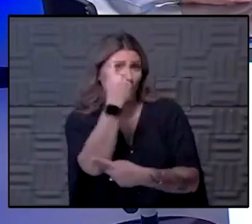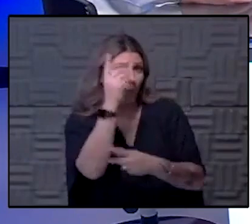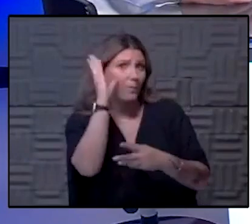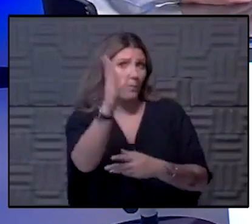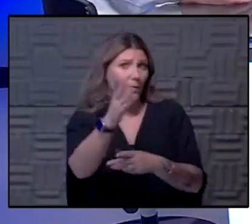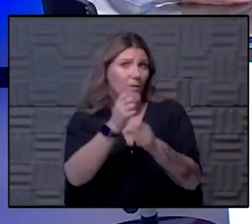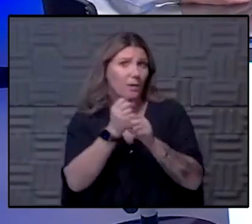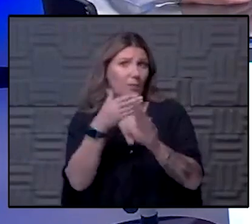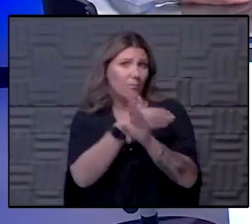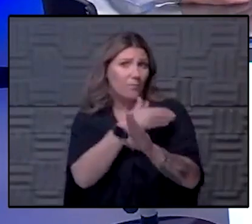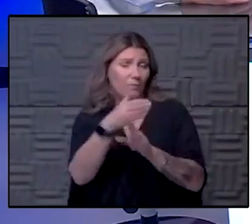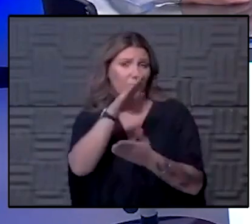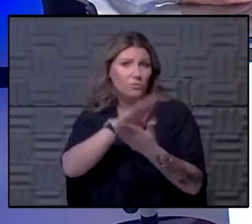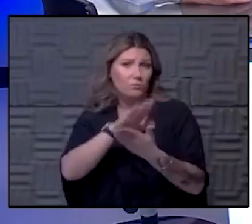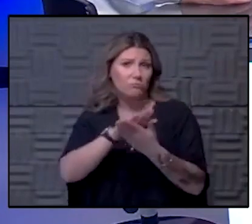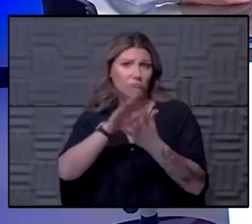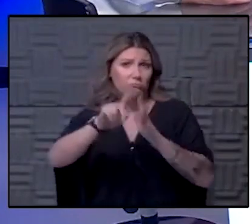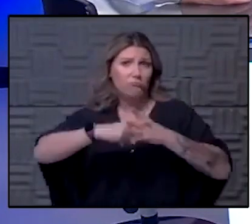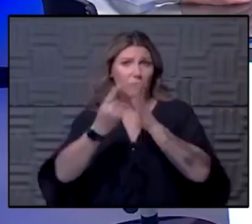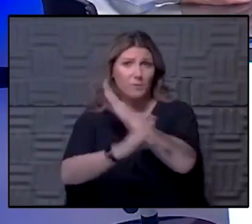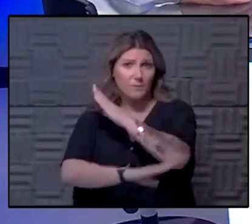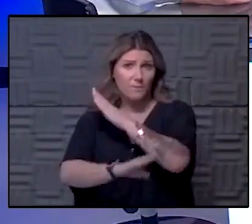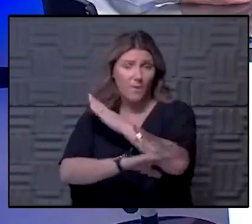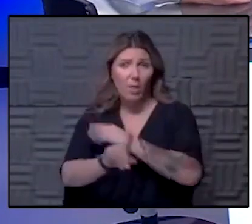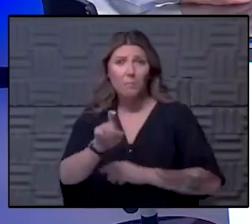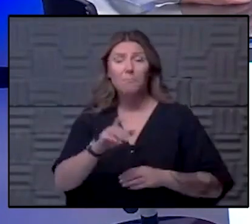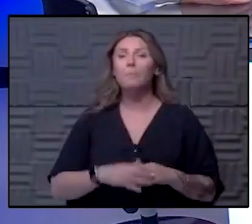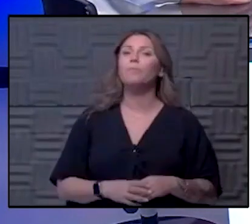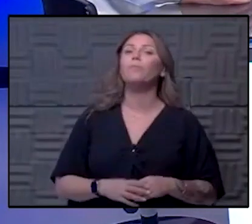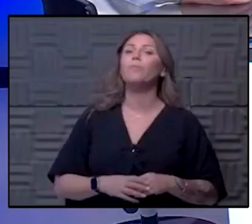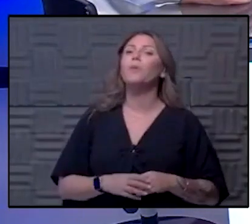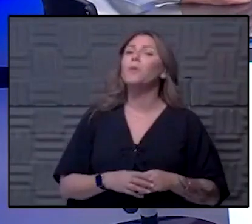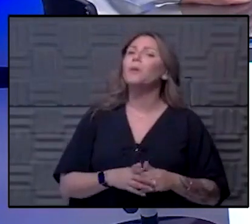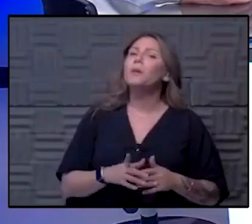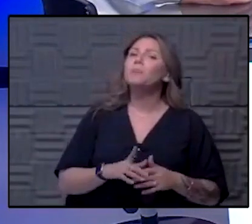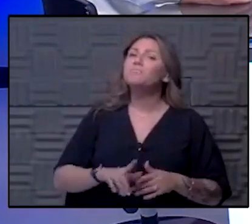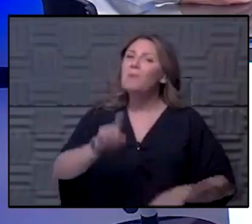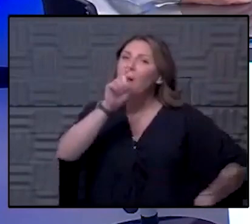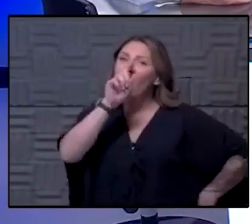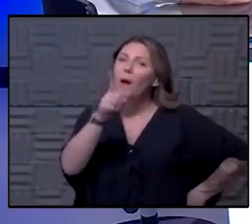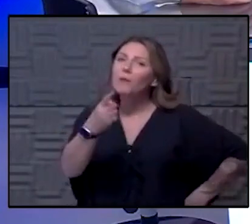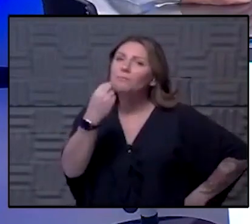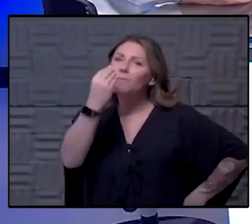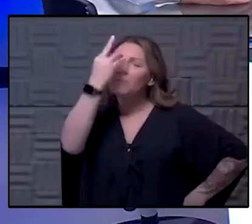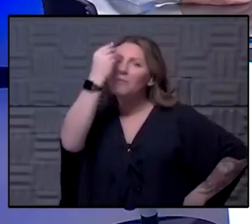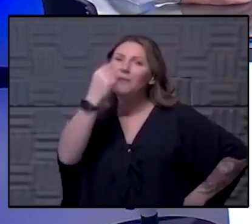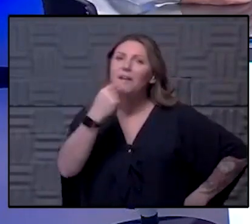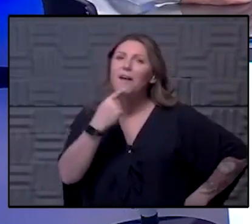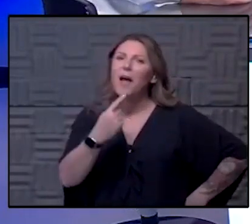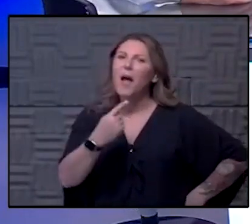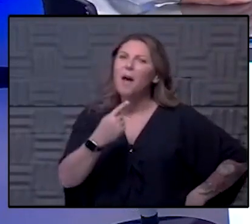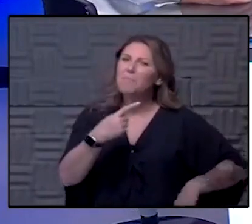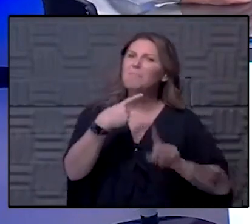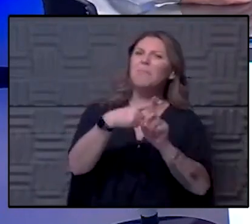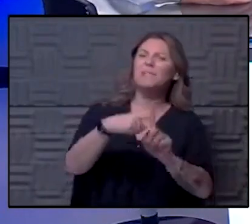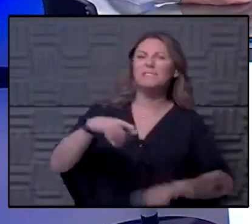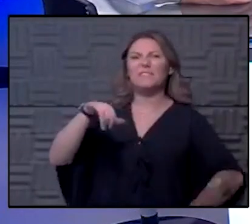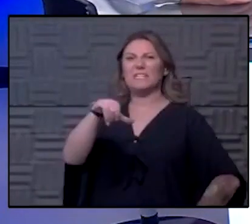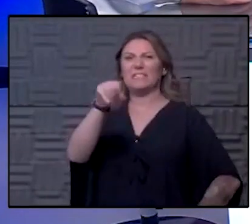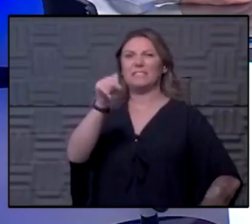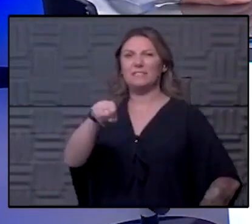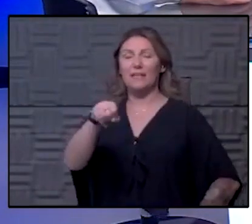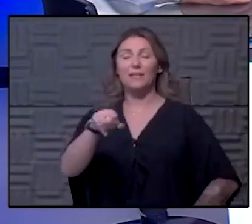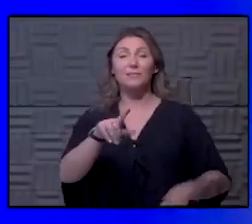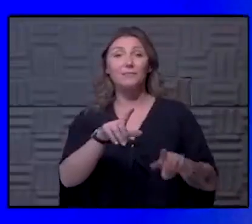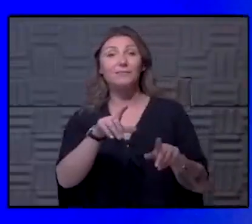before school starts in the fall? Hawk, what do you think? I was bold. I said yes, but let's see. You know, the